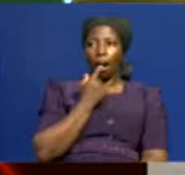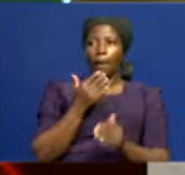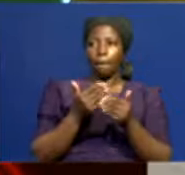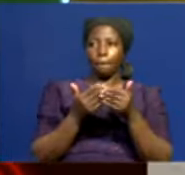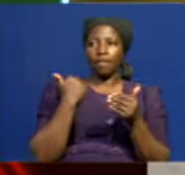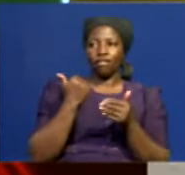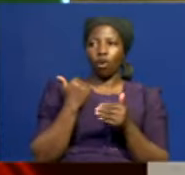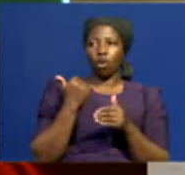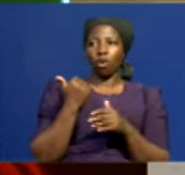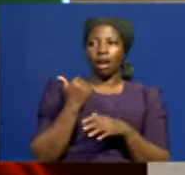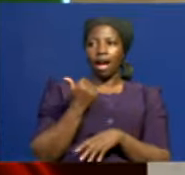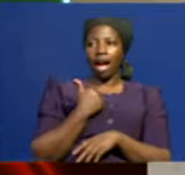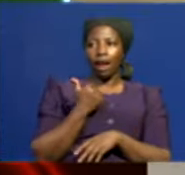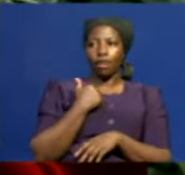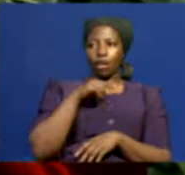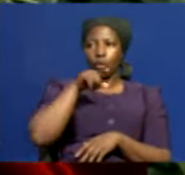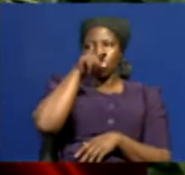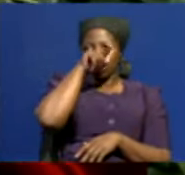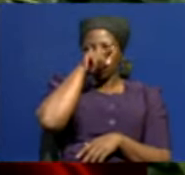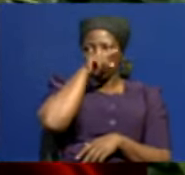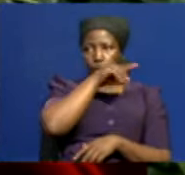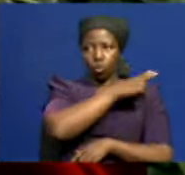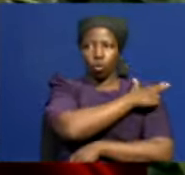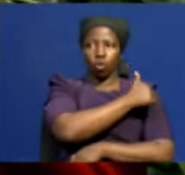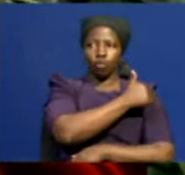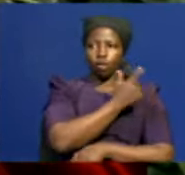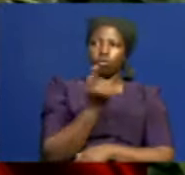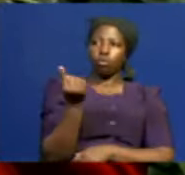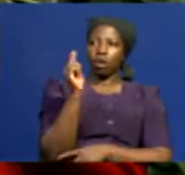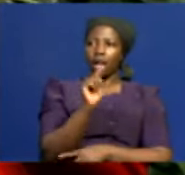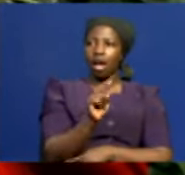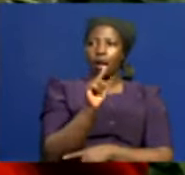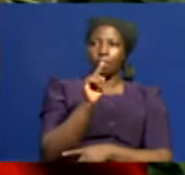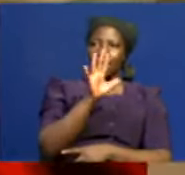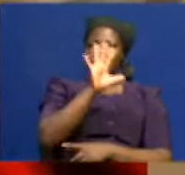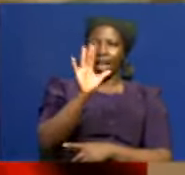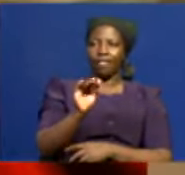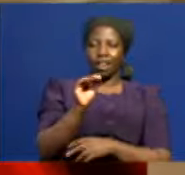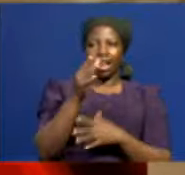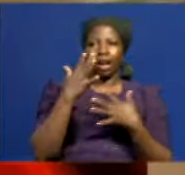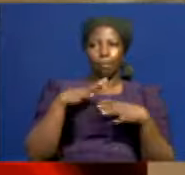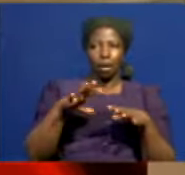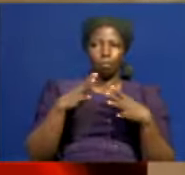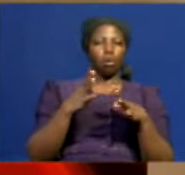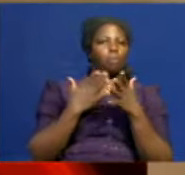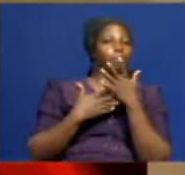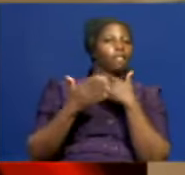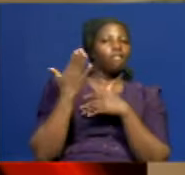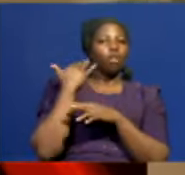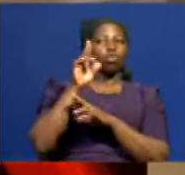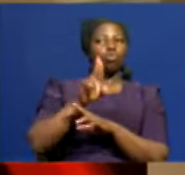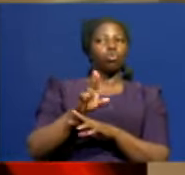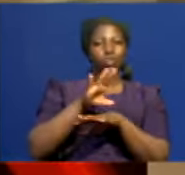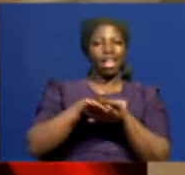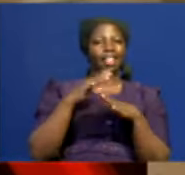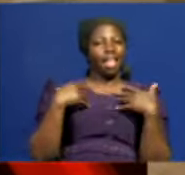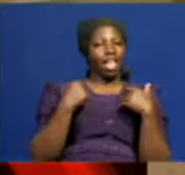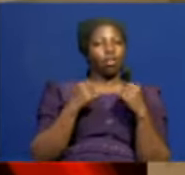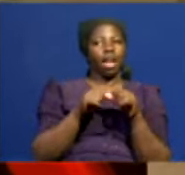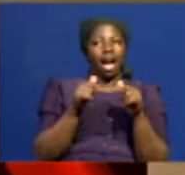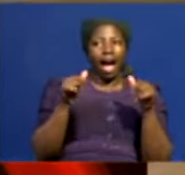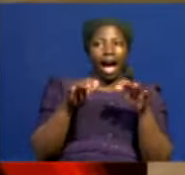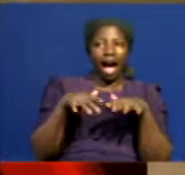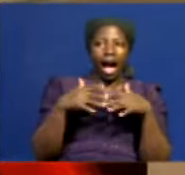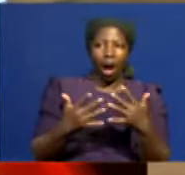za kizungu kuingia katika Afrika, walikuwa wanapona namna gani. Dawa yetu hayana side effect,